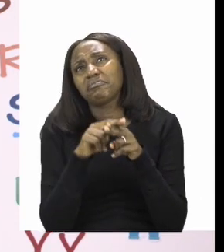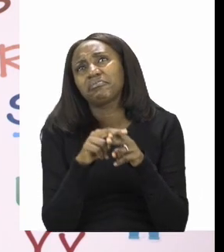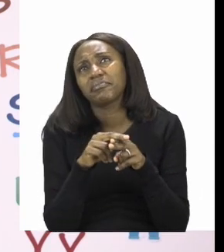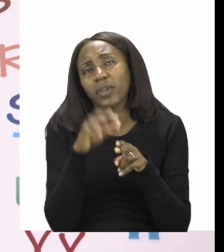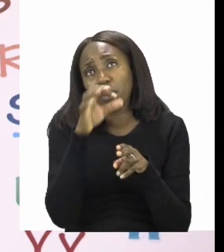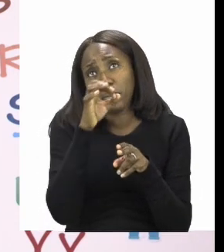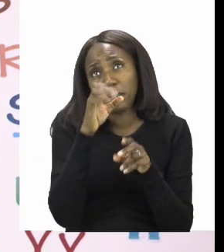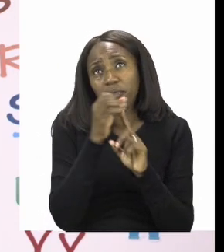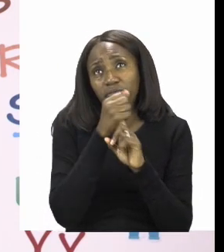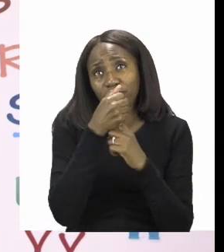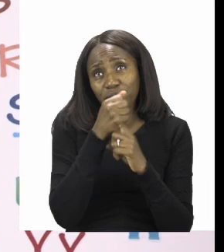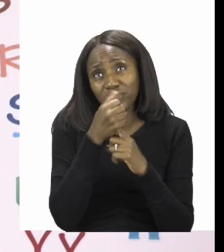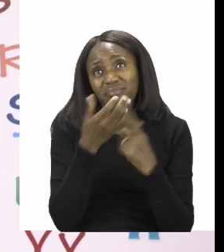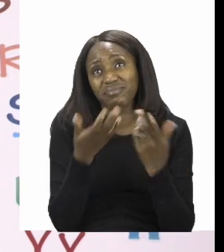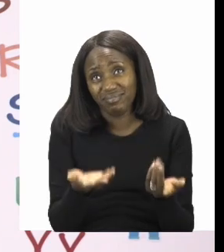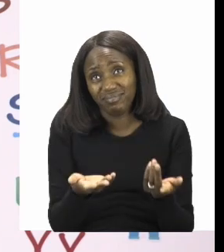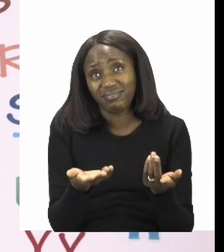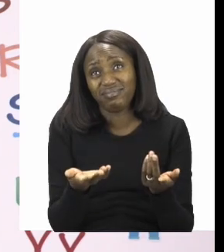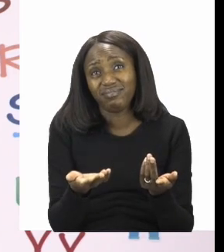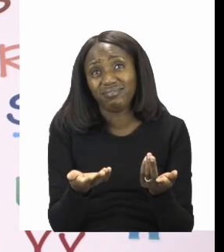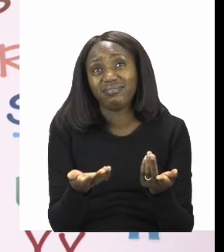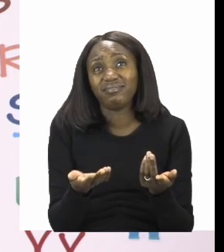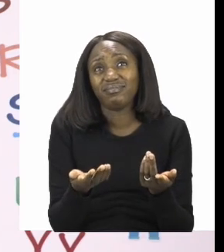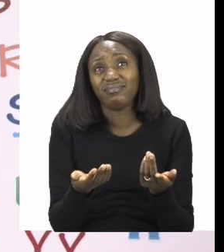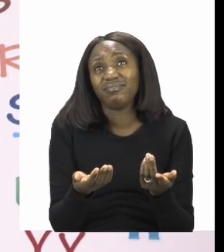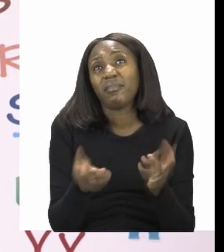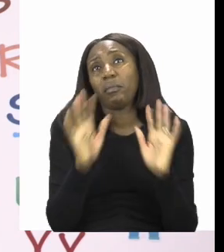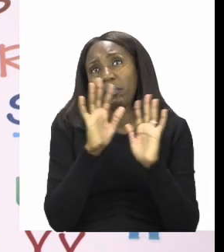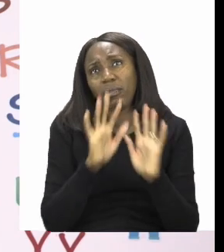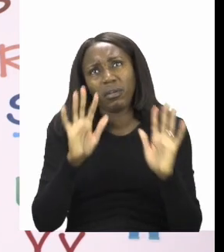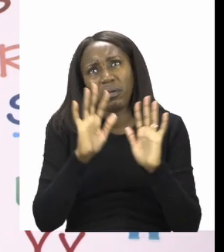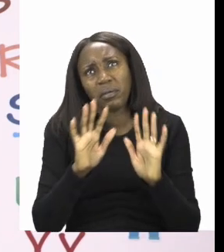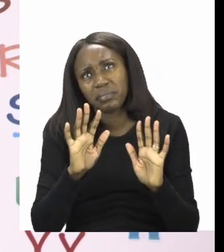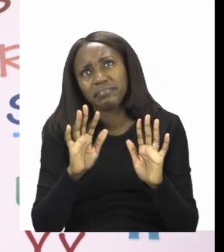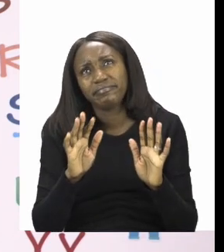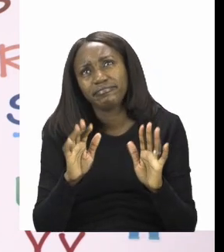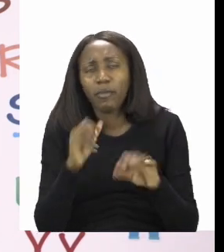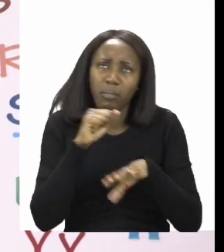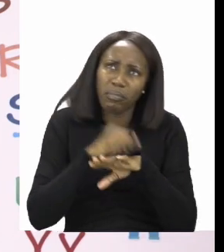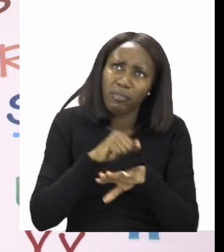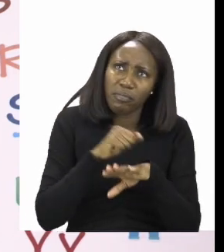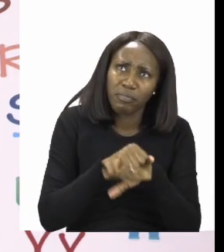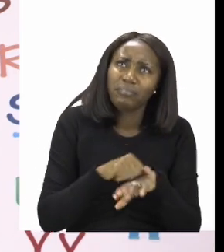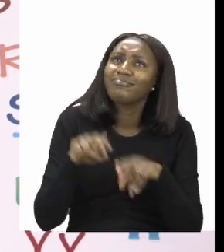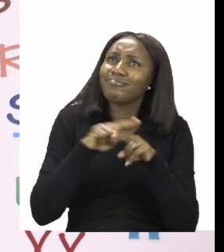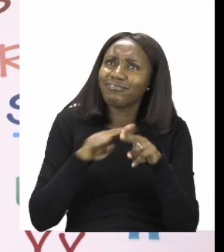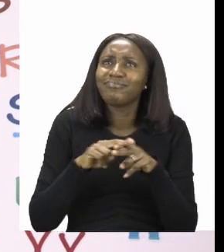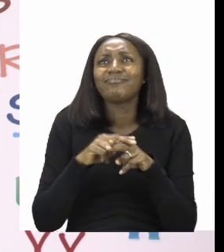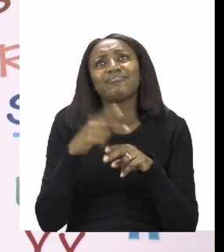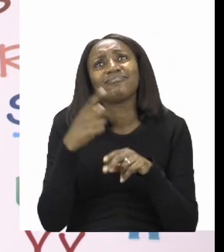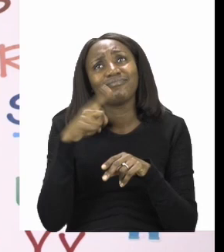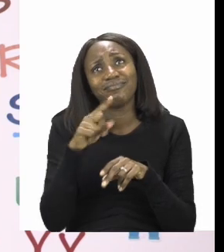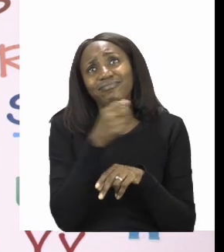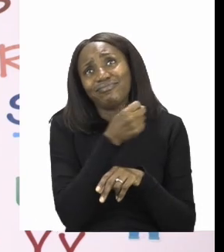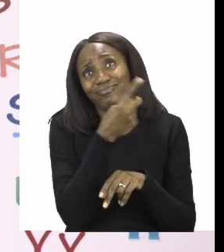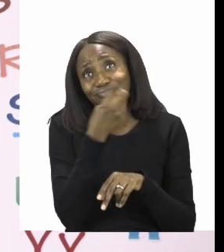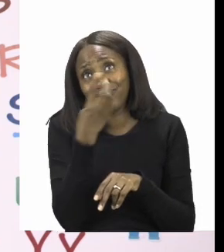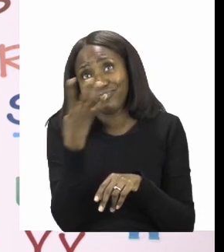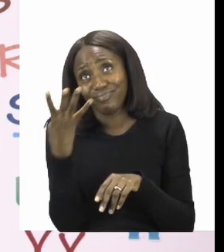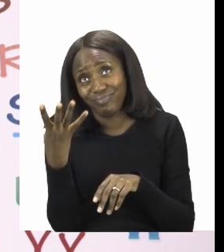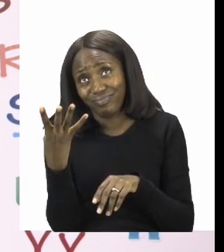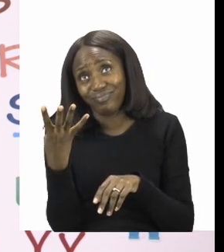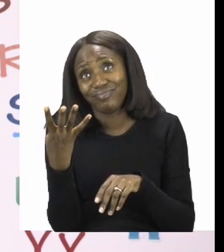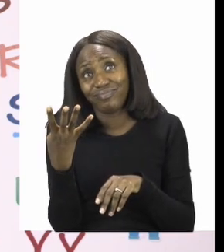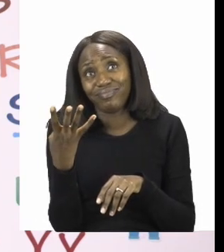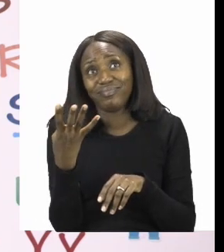tops like how I am using them. You can use colors. You can use stones. Just make sure that whatever you use for counters